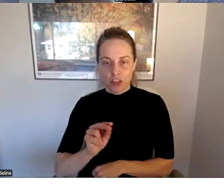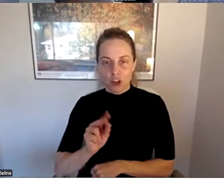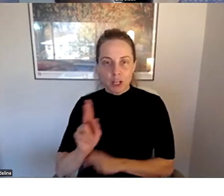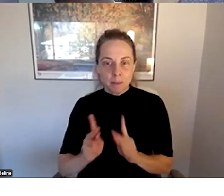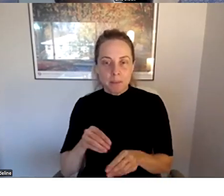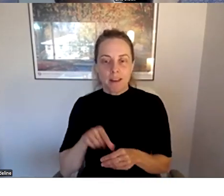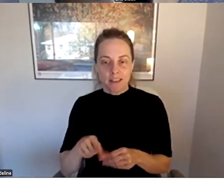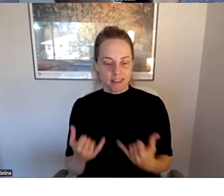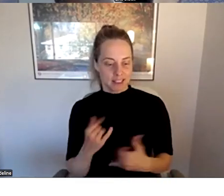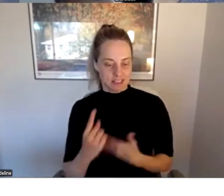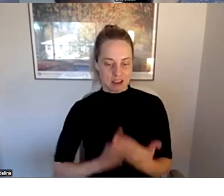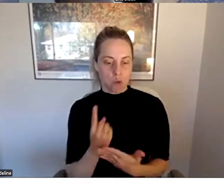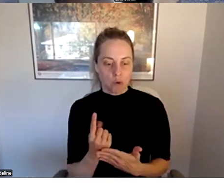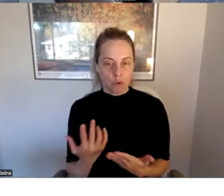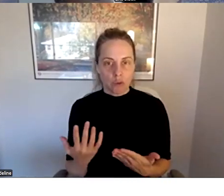that have, you know,